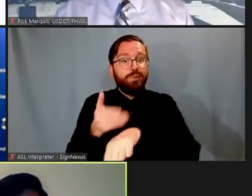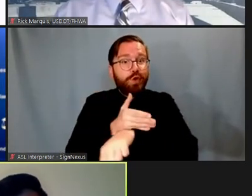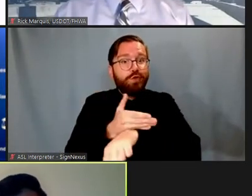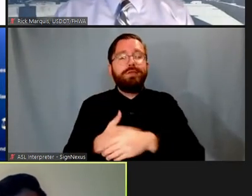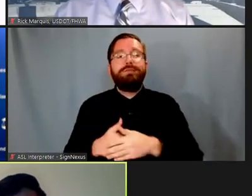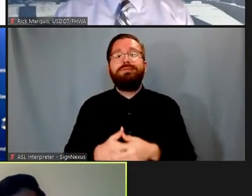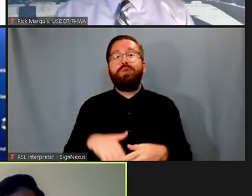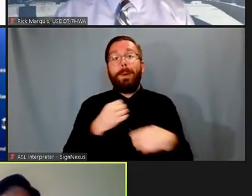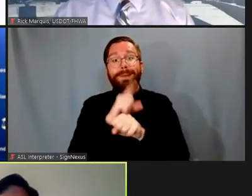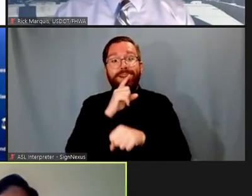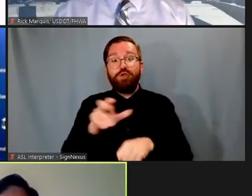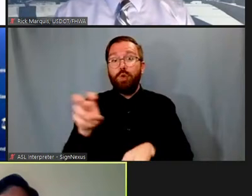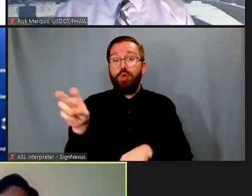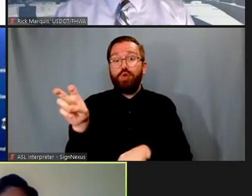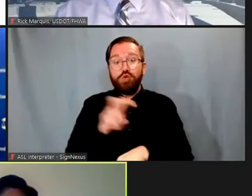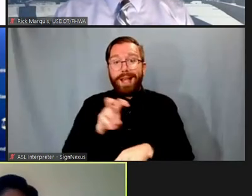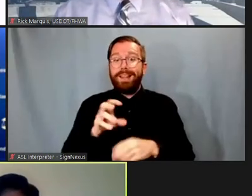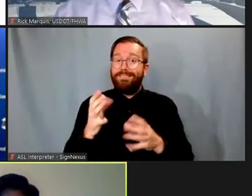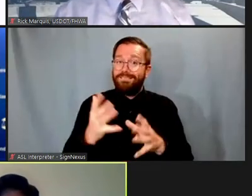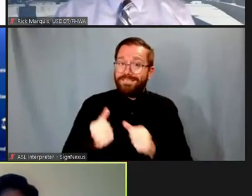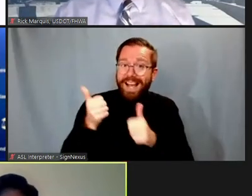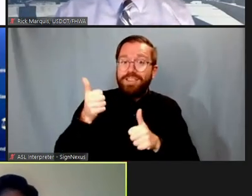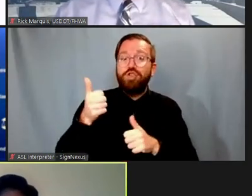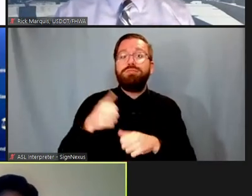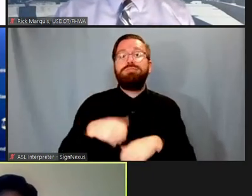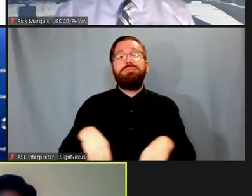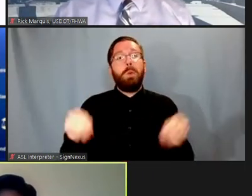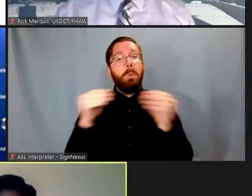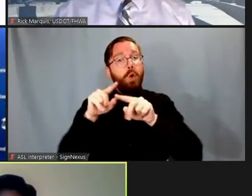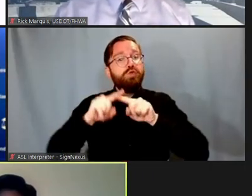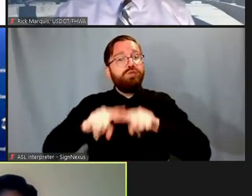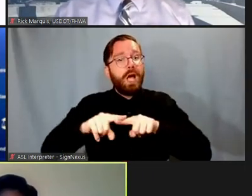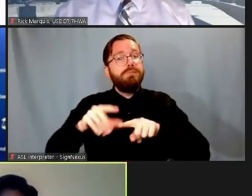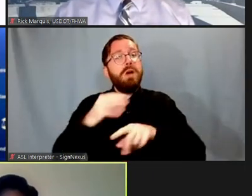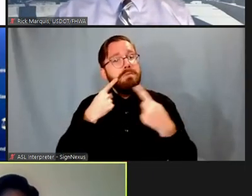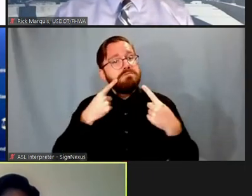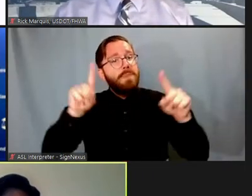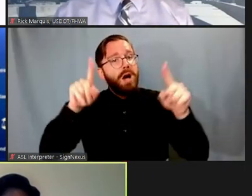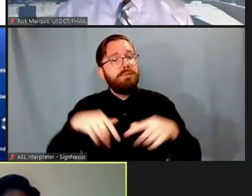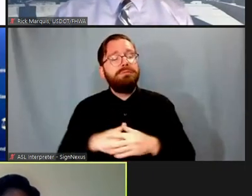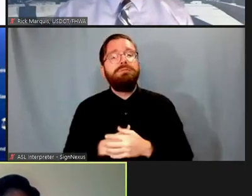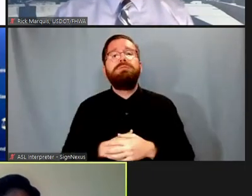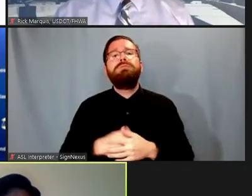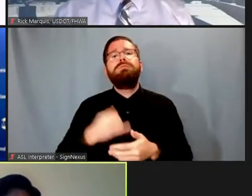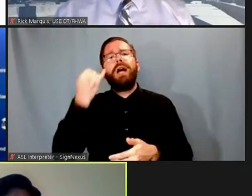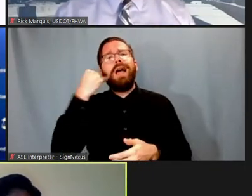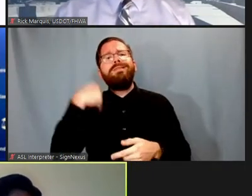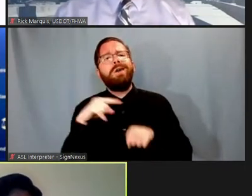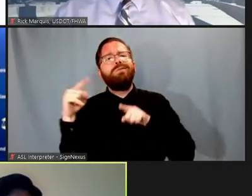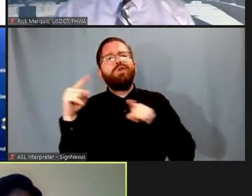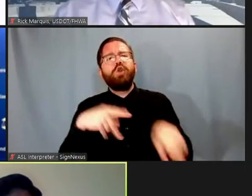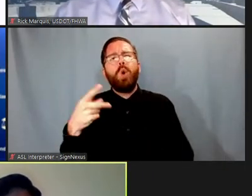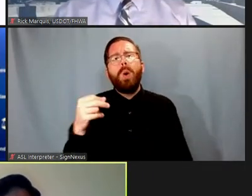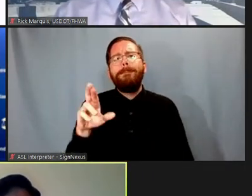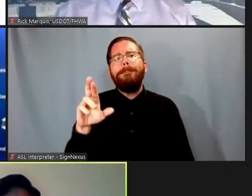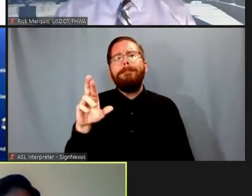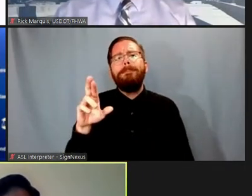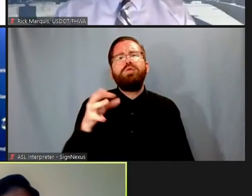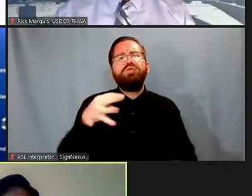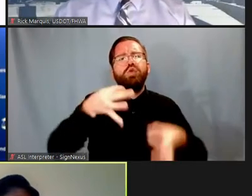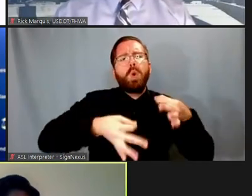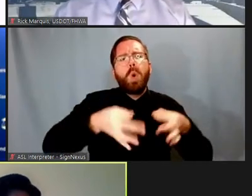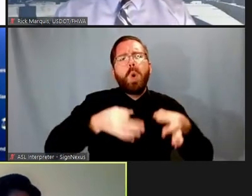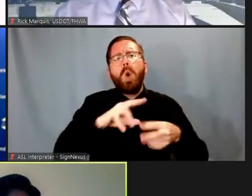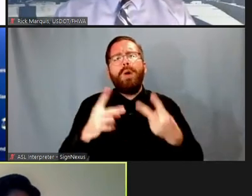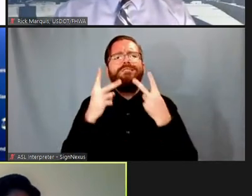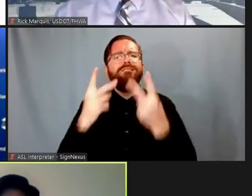faster more reliable and more accessible for my part whether i'm heading down to court or to see friends and family i need transit i